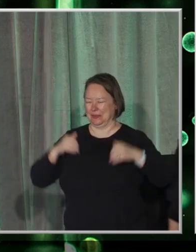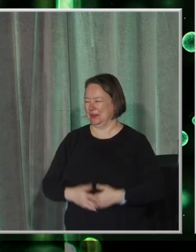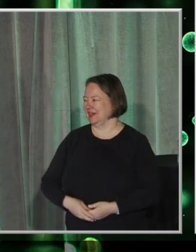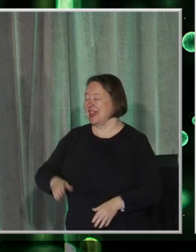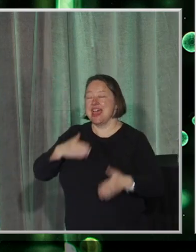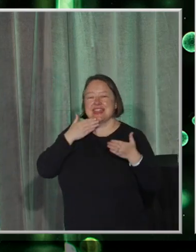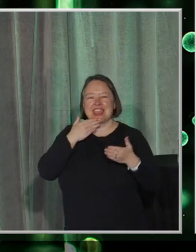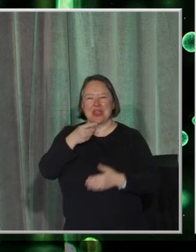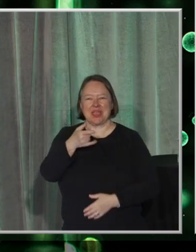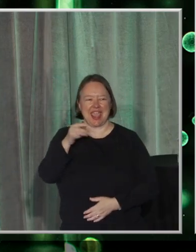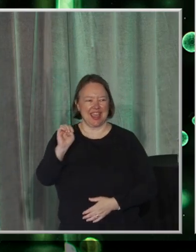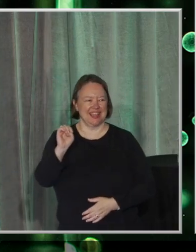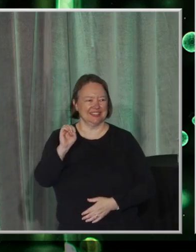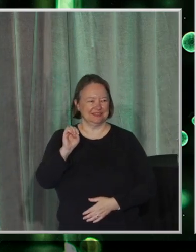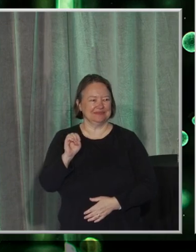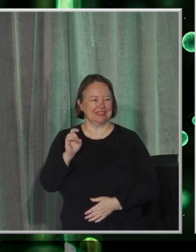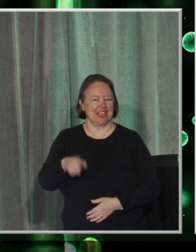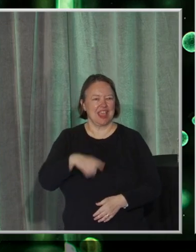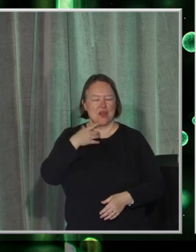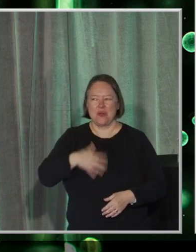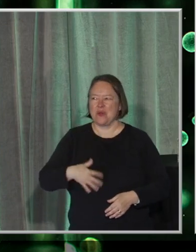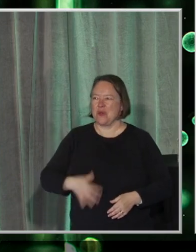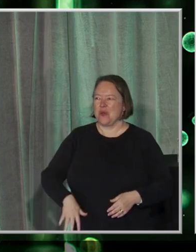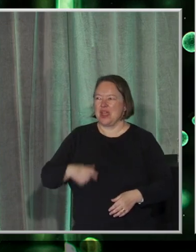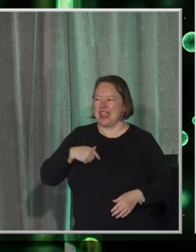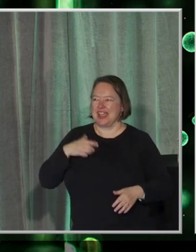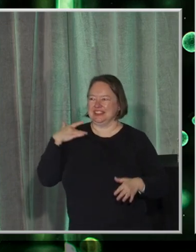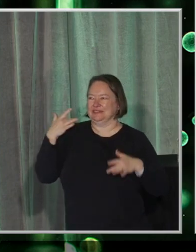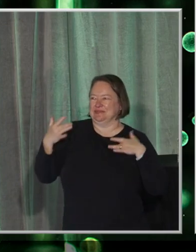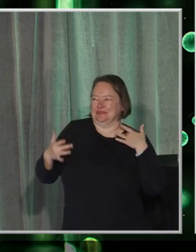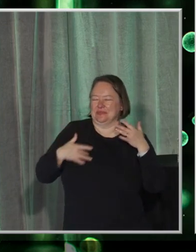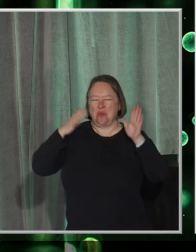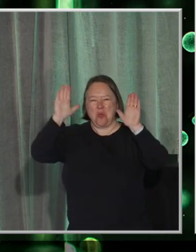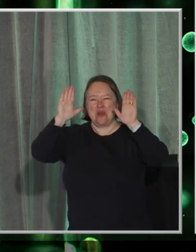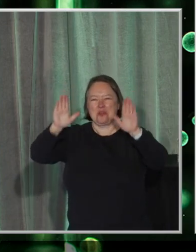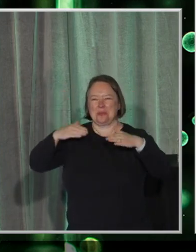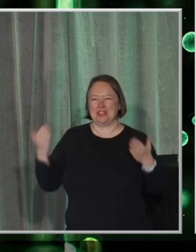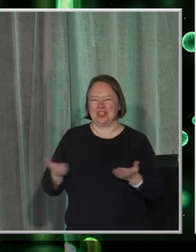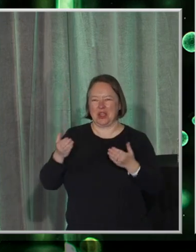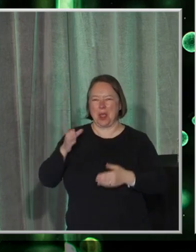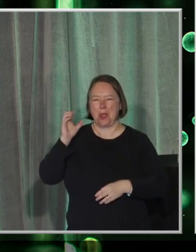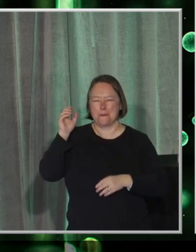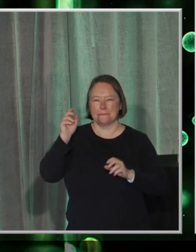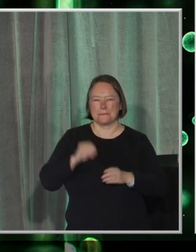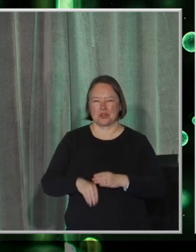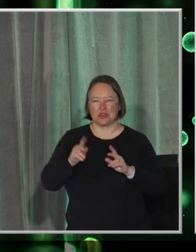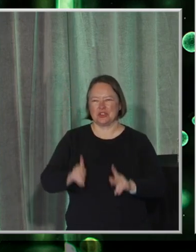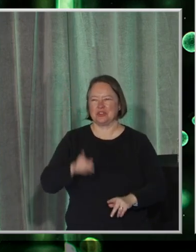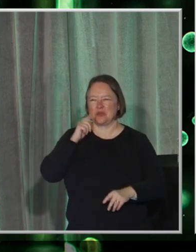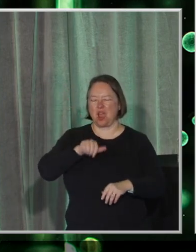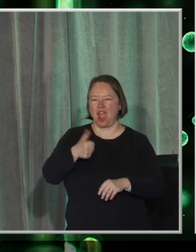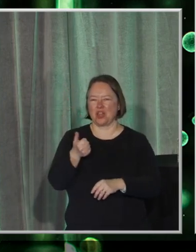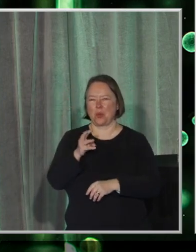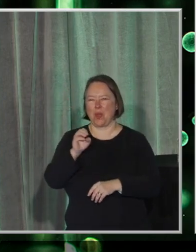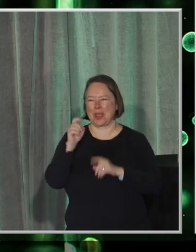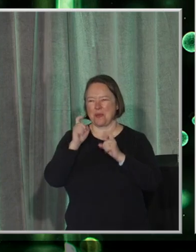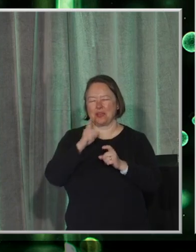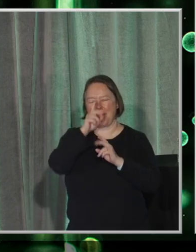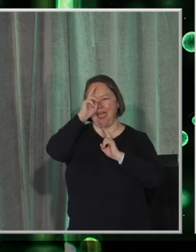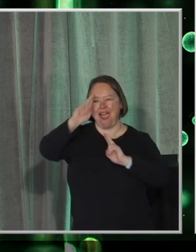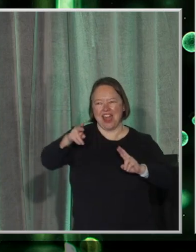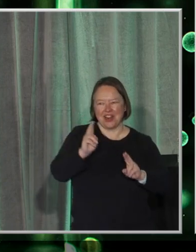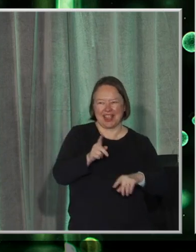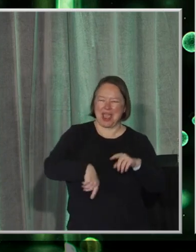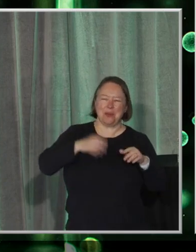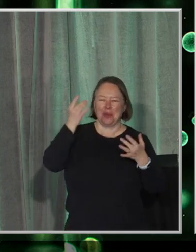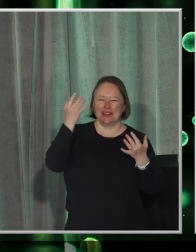Thank you, Gail. It's so back to be so wonderful to be here in person for another Wege Prize. What an honor. I can't wait